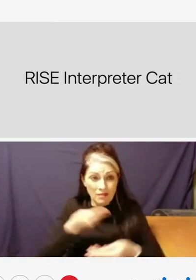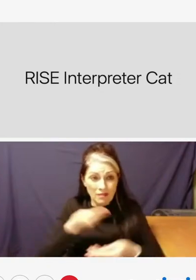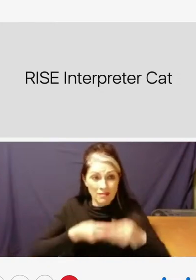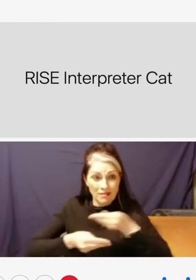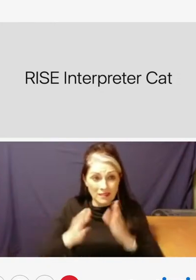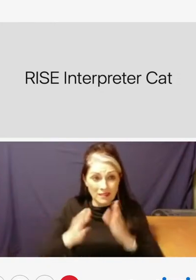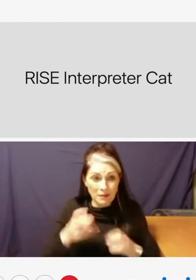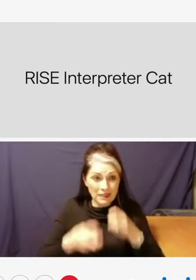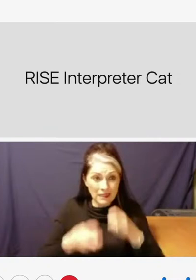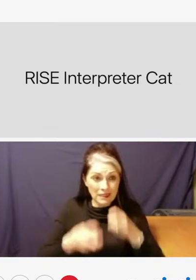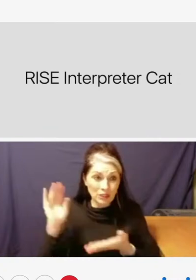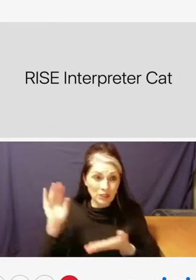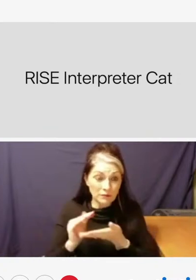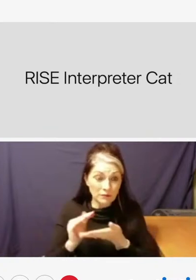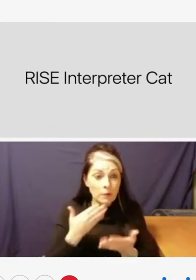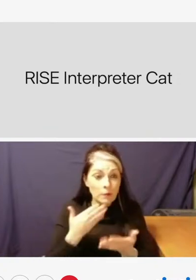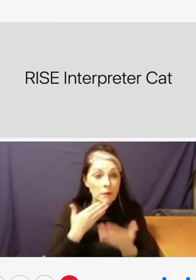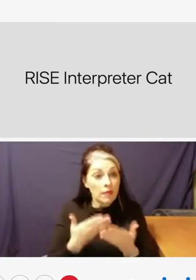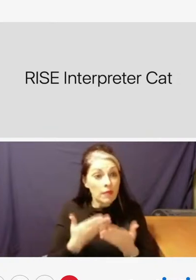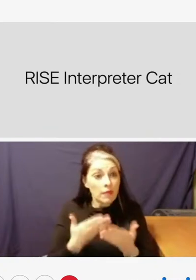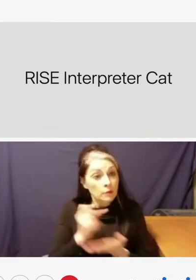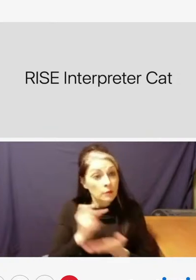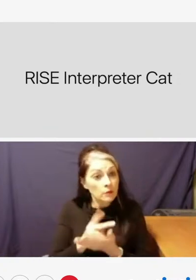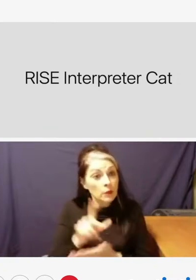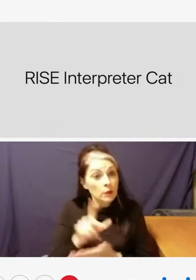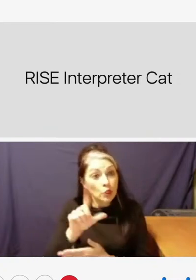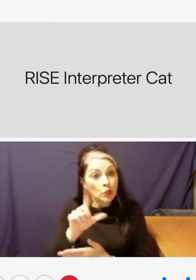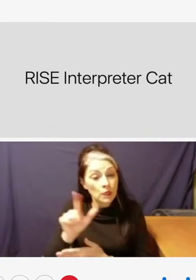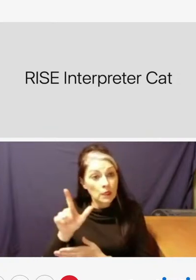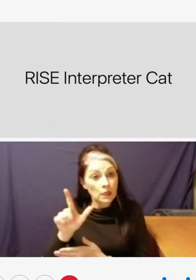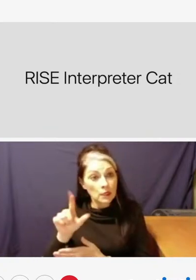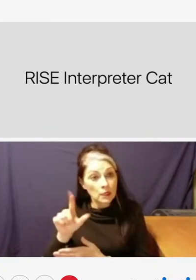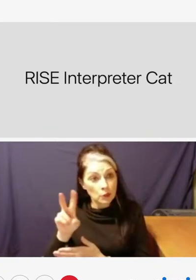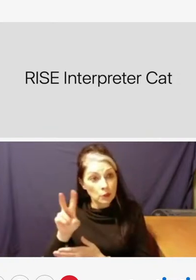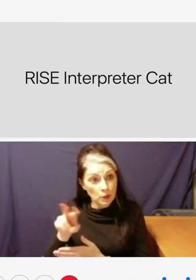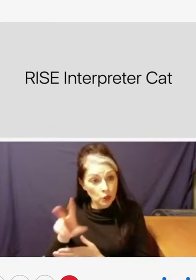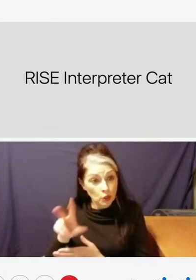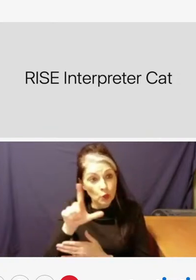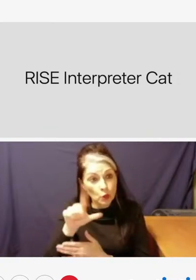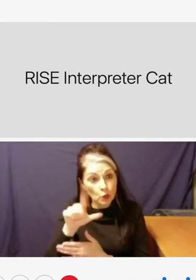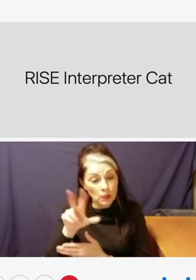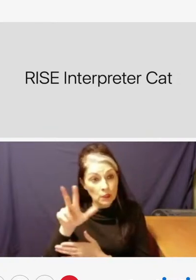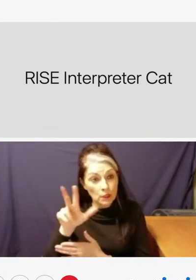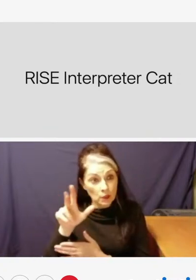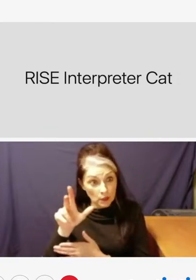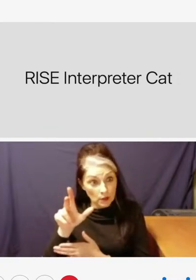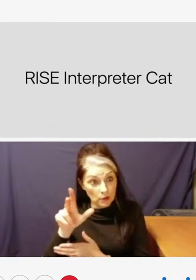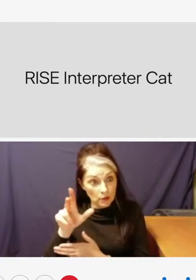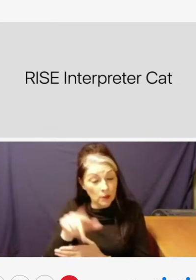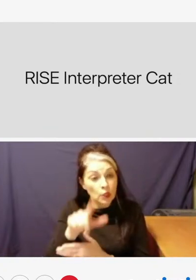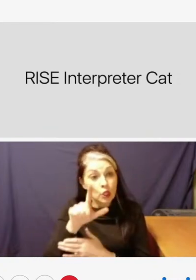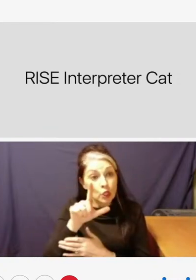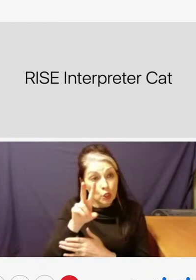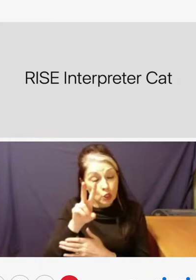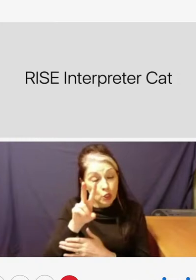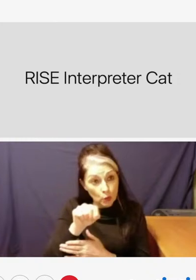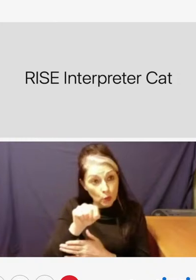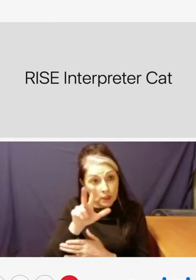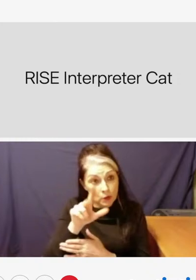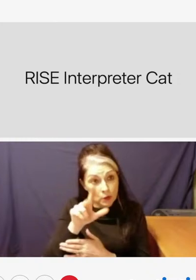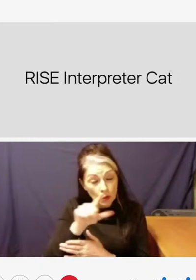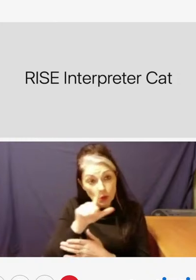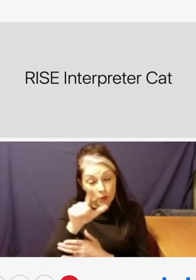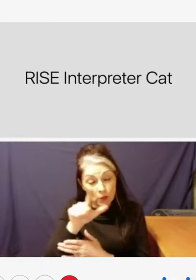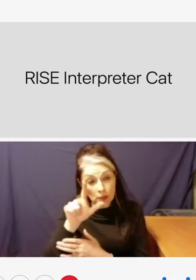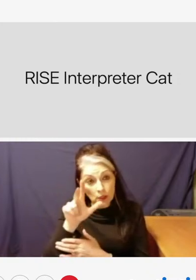2022 2023 and 2020 23 and 2024 calendar um it's official now